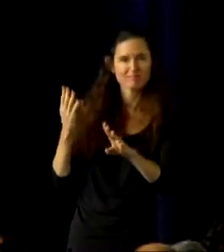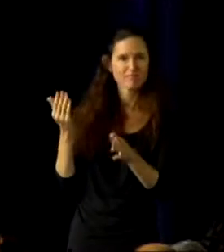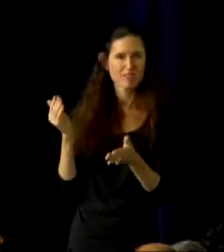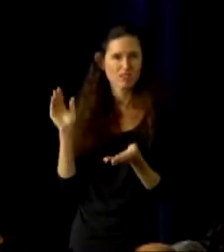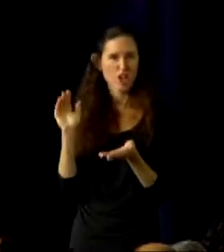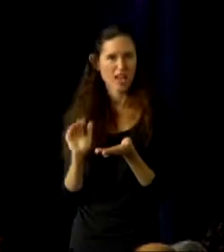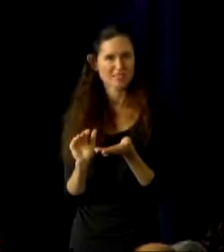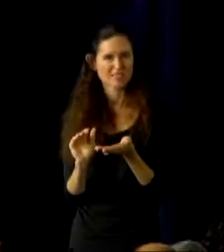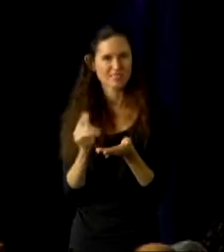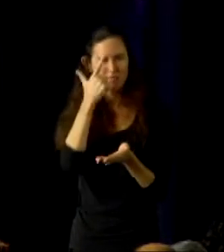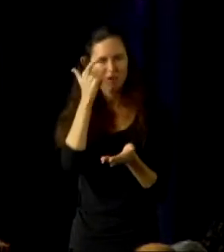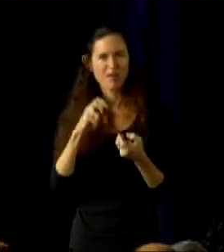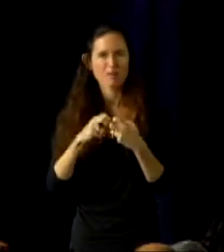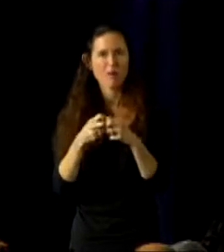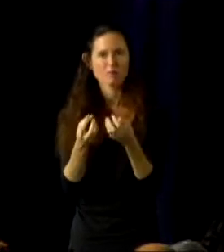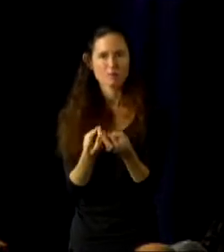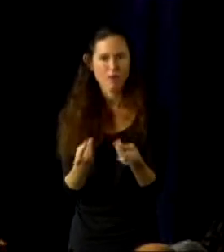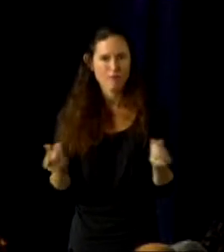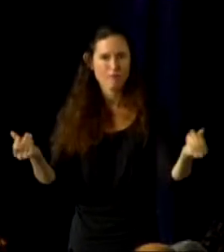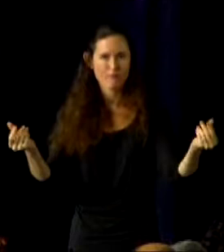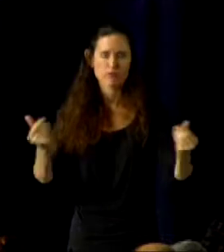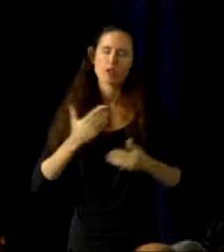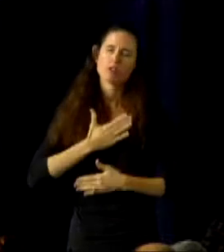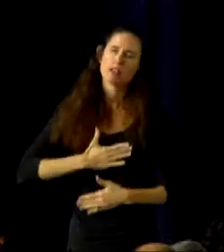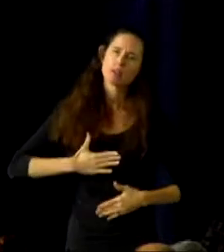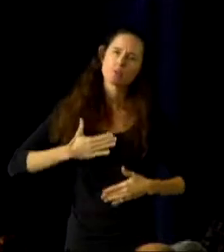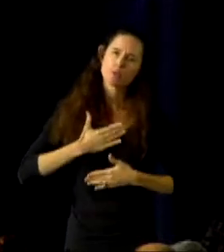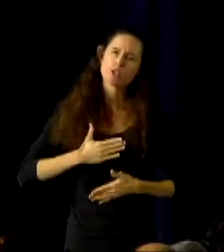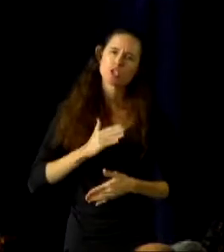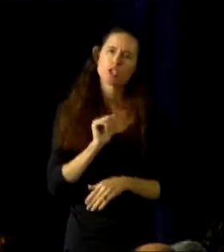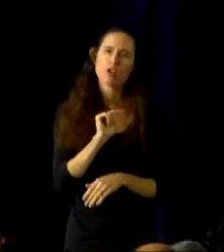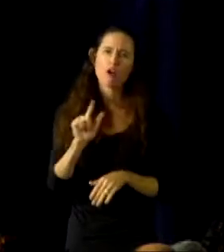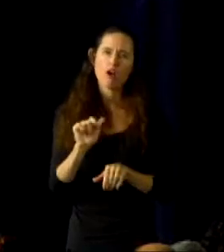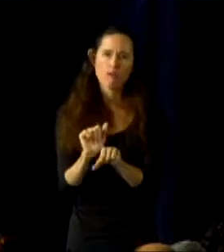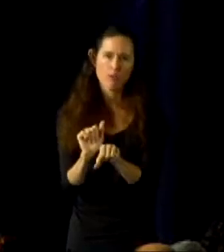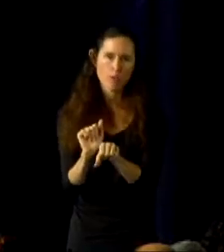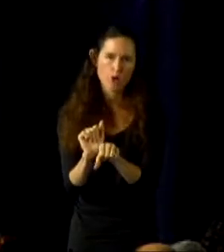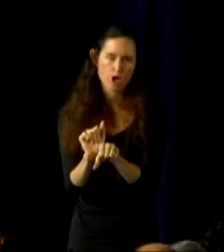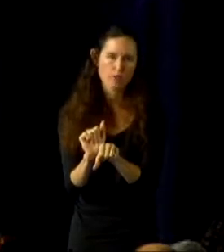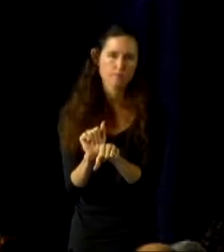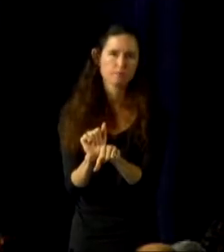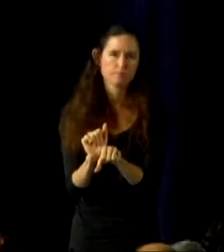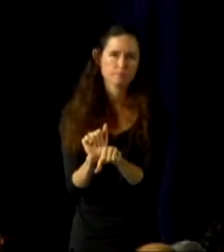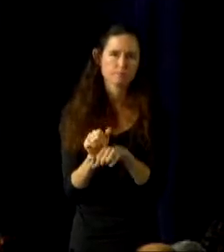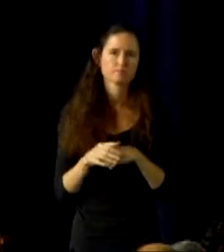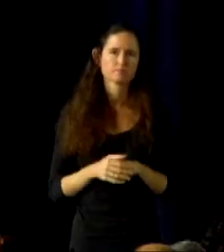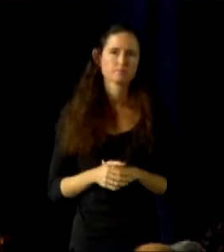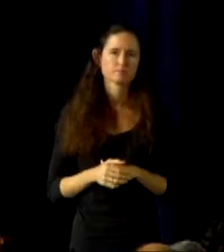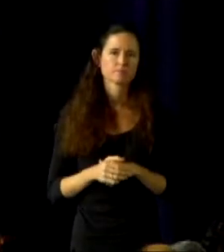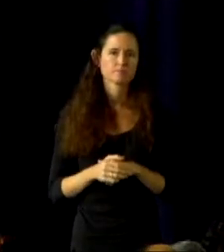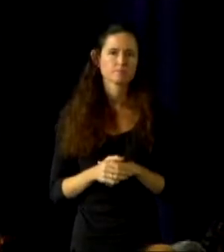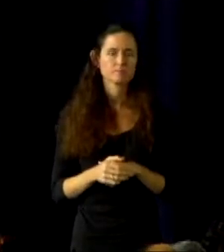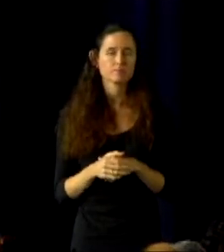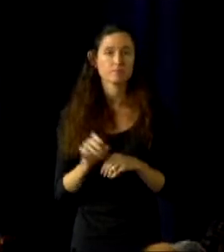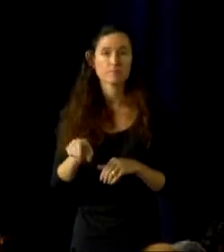are being solved otherwise. So I appreciate all of the great work that's being done on that. And now an issue that you've heard us talk a lot about because